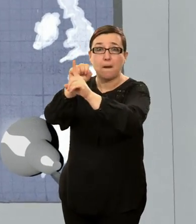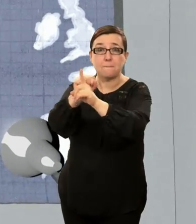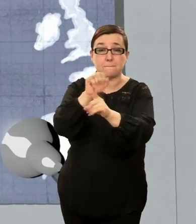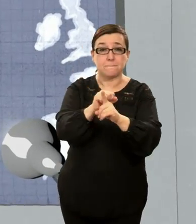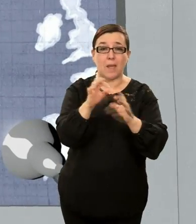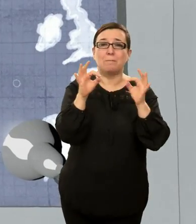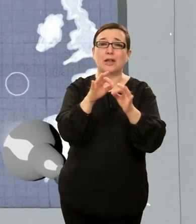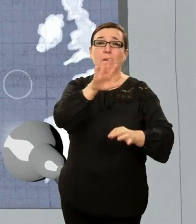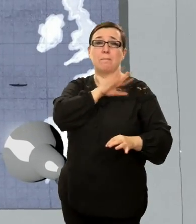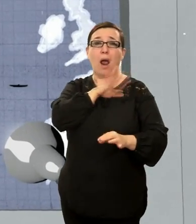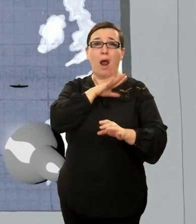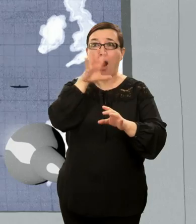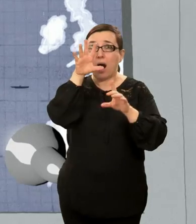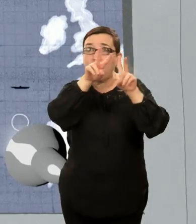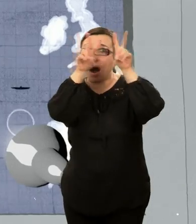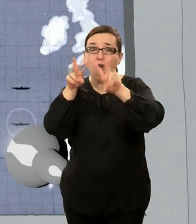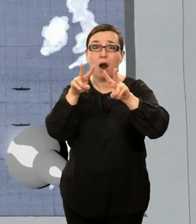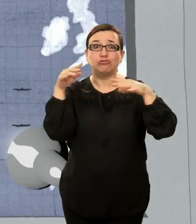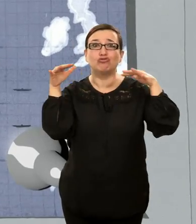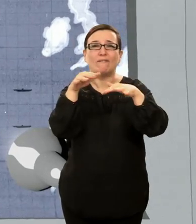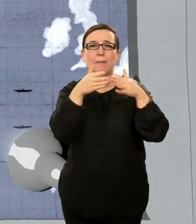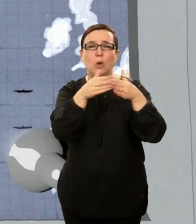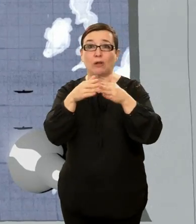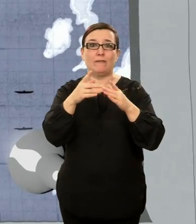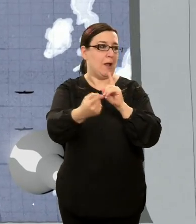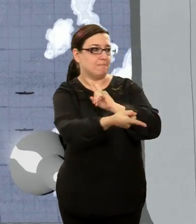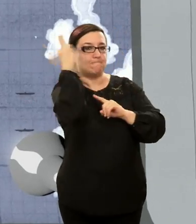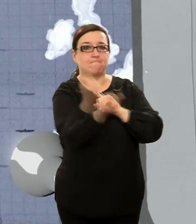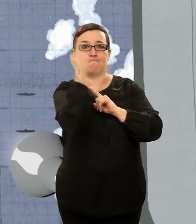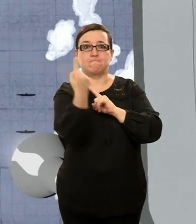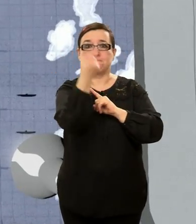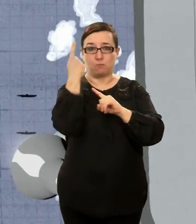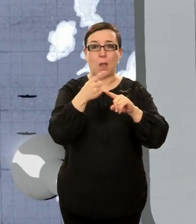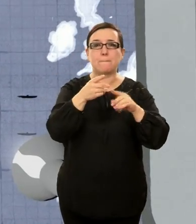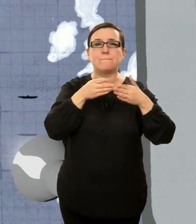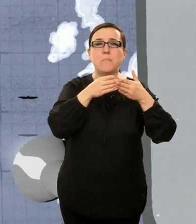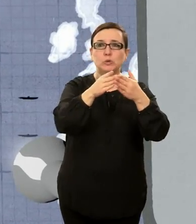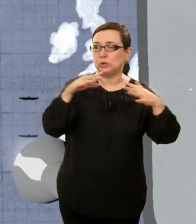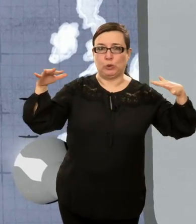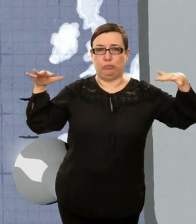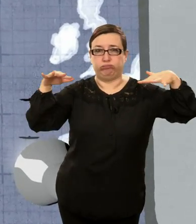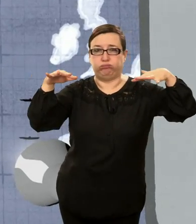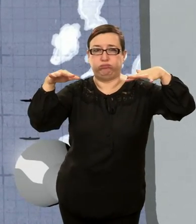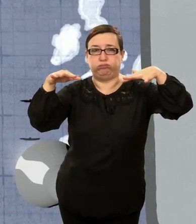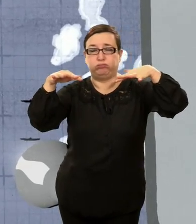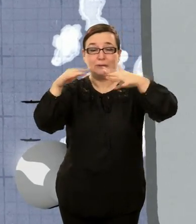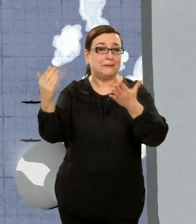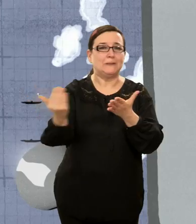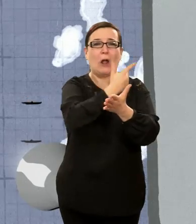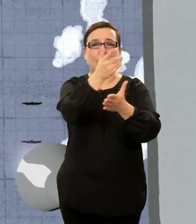Enigma codes for the remainder of the war. This enabled the Admiralty to reroute the vital convoys to and from the USA,